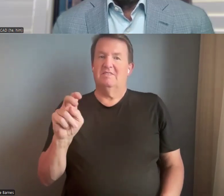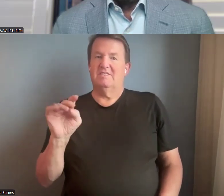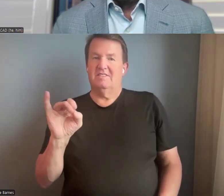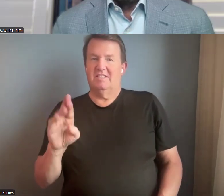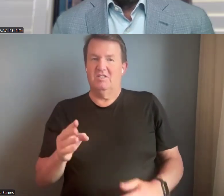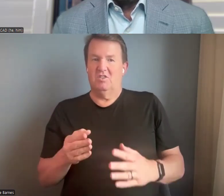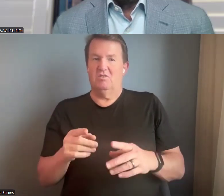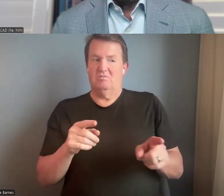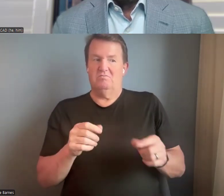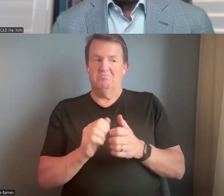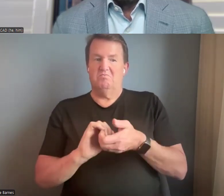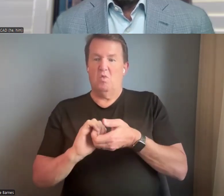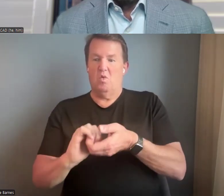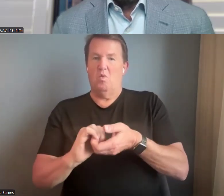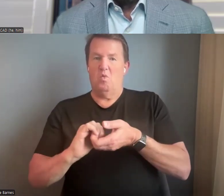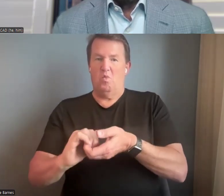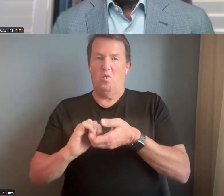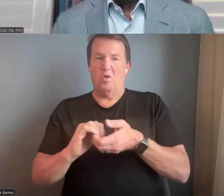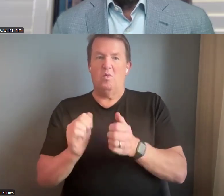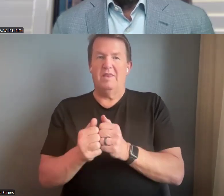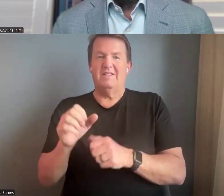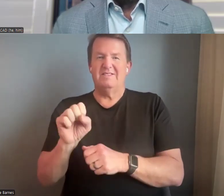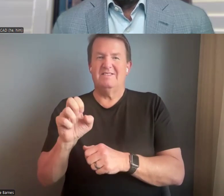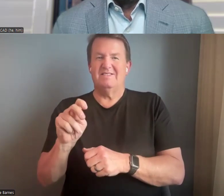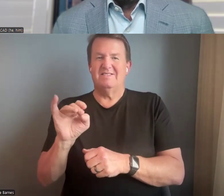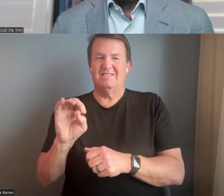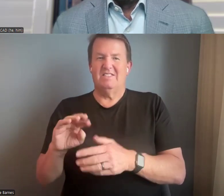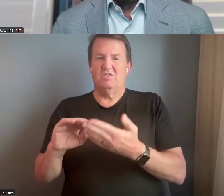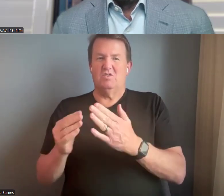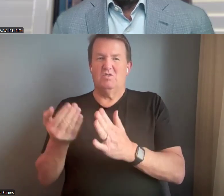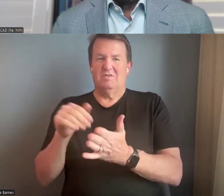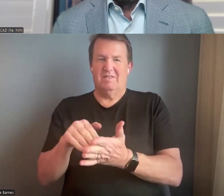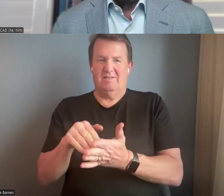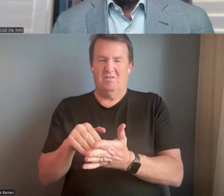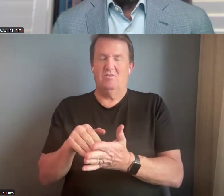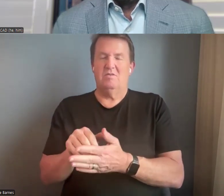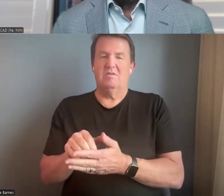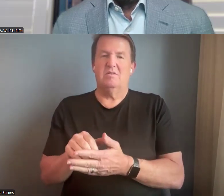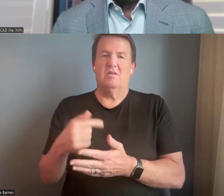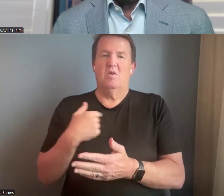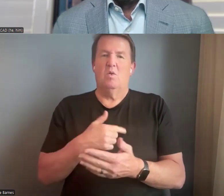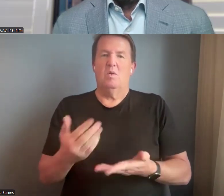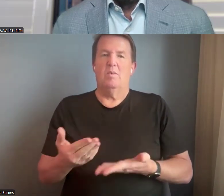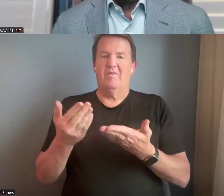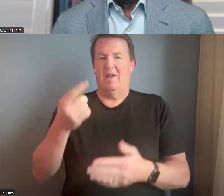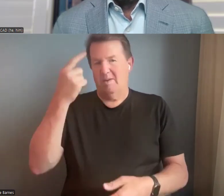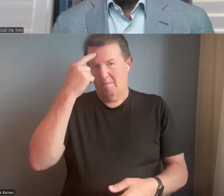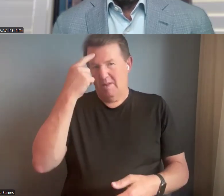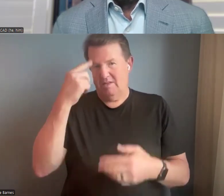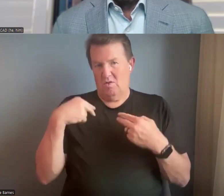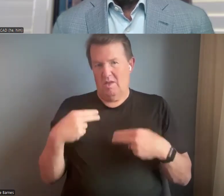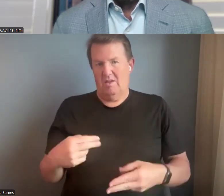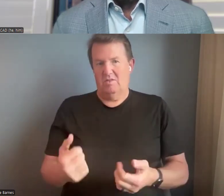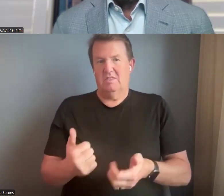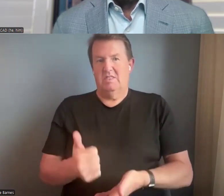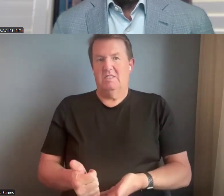which provides drop-in programming and support groups. So we also provide mental health supports as well. We also